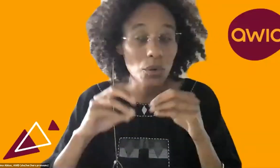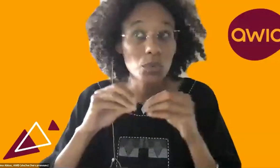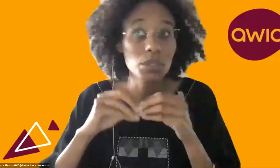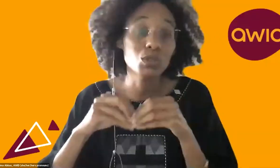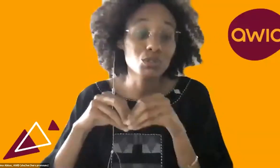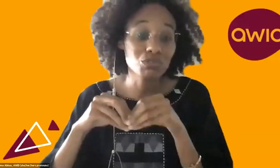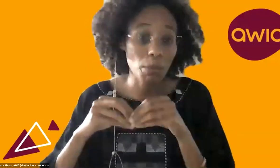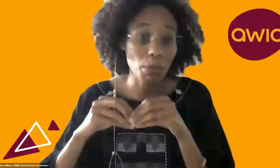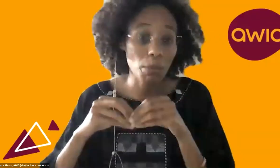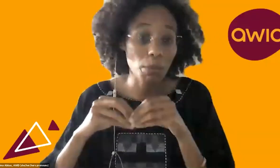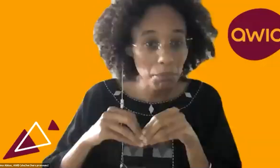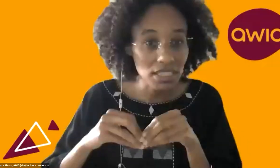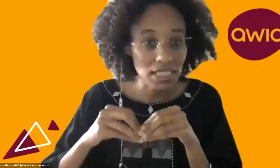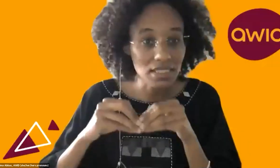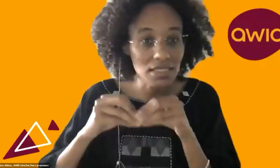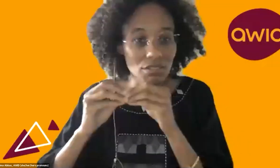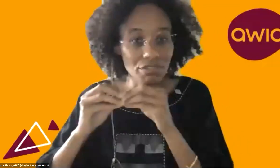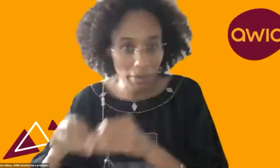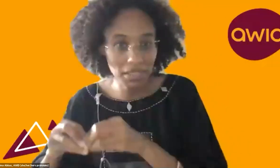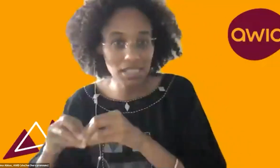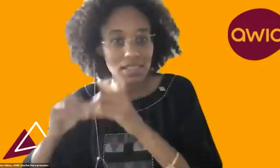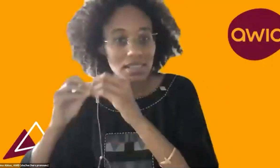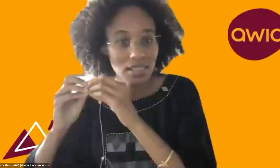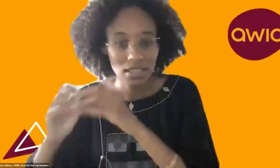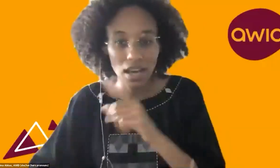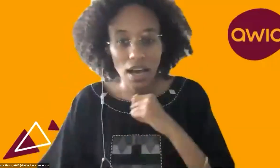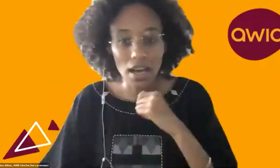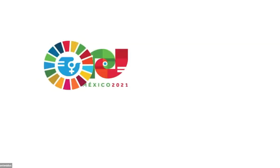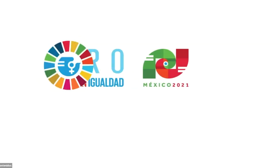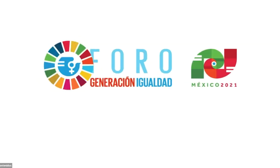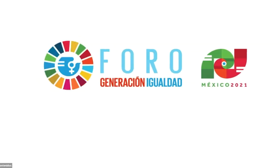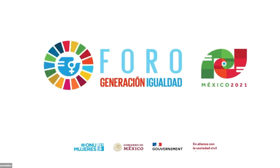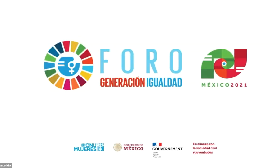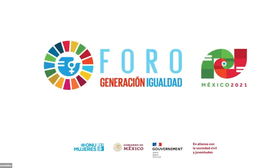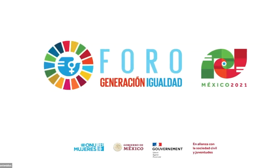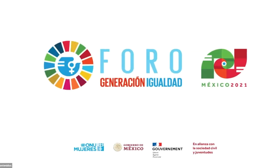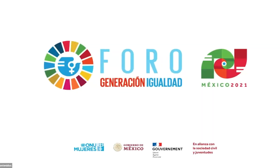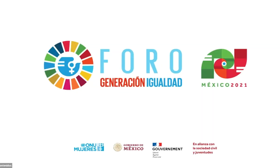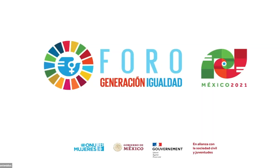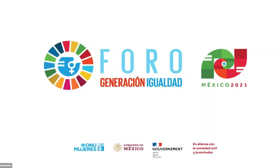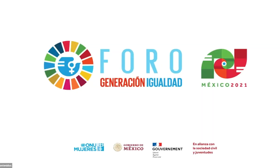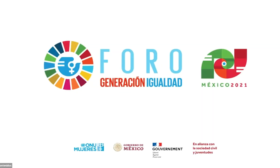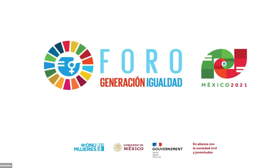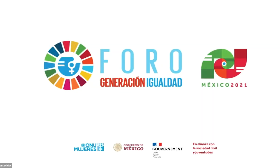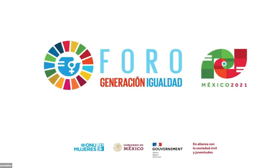how we move from women in politics to feminist leadership